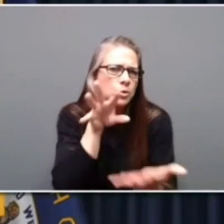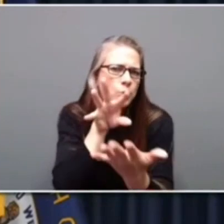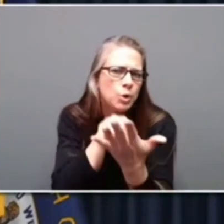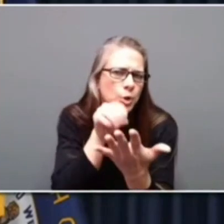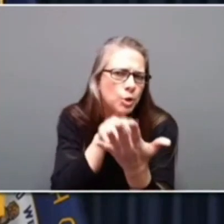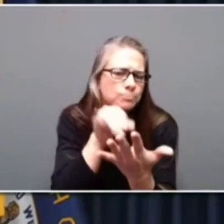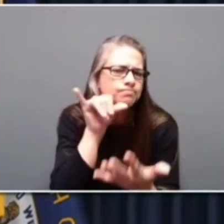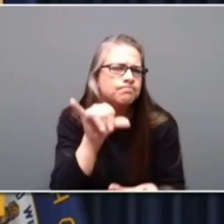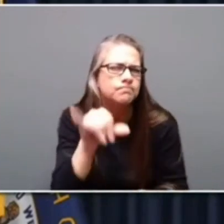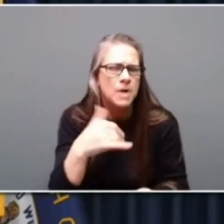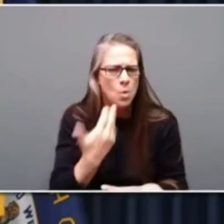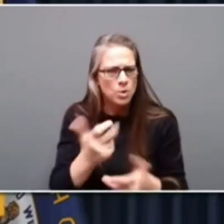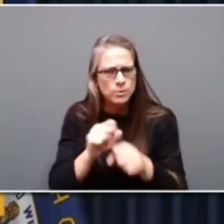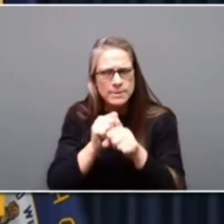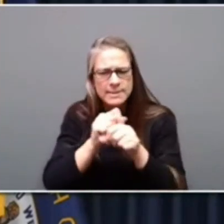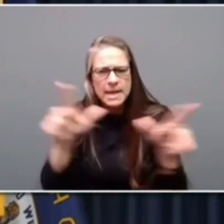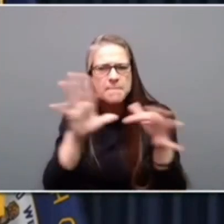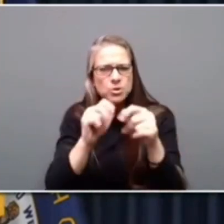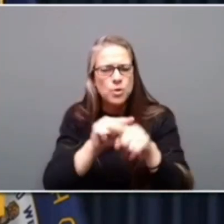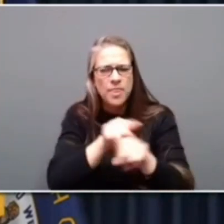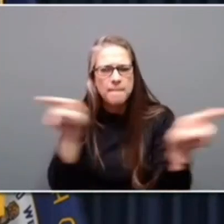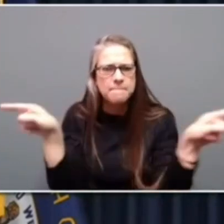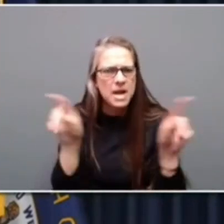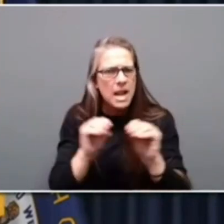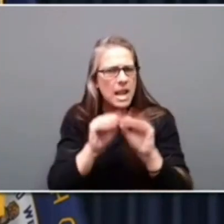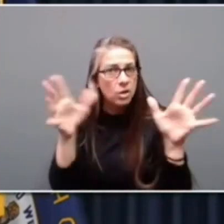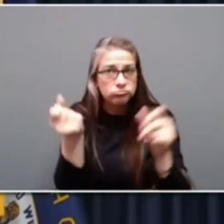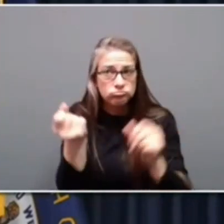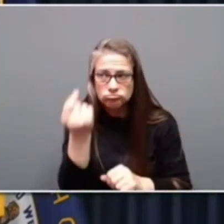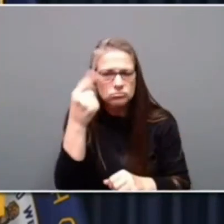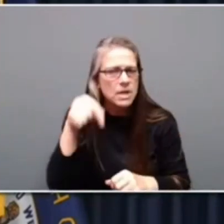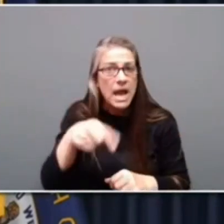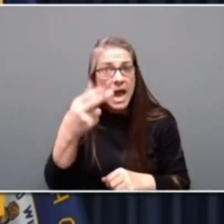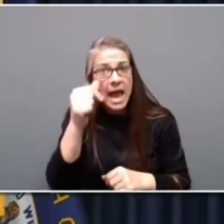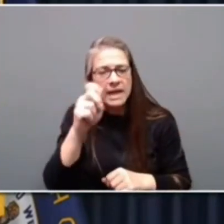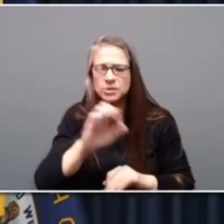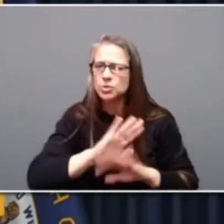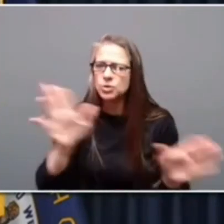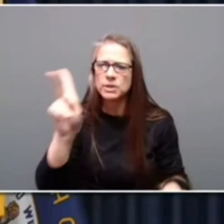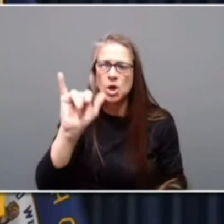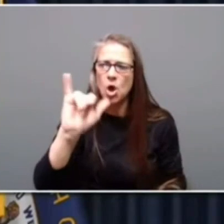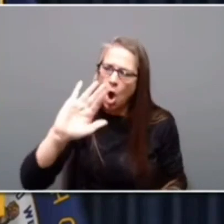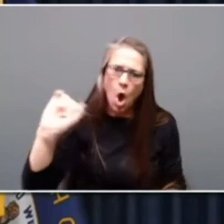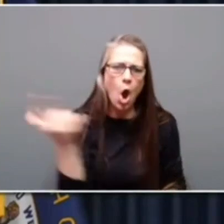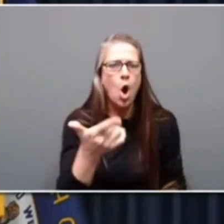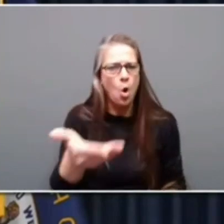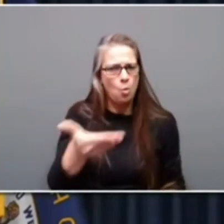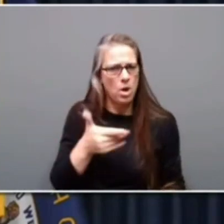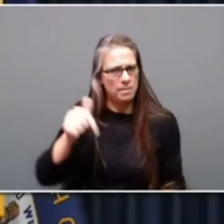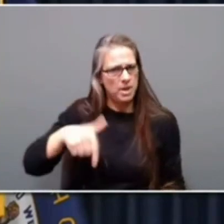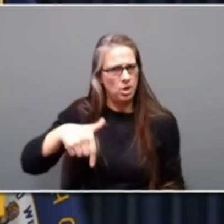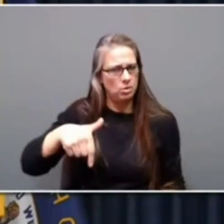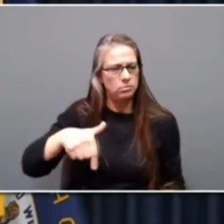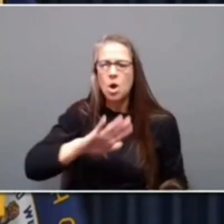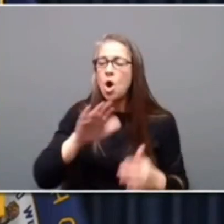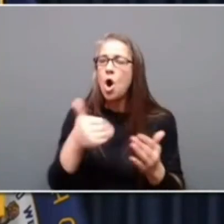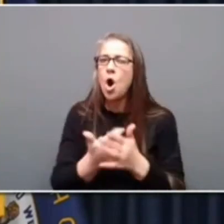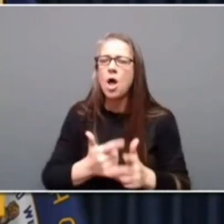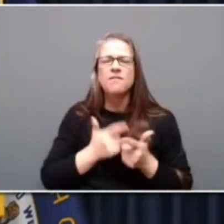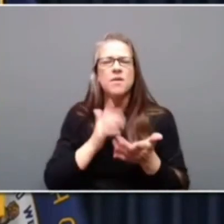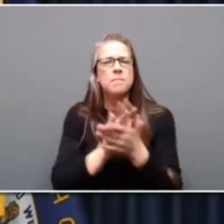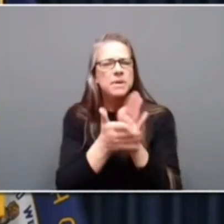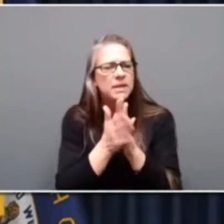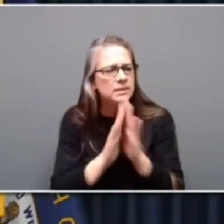message that hate has no place in Kentucky, that everyone is welcome here, that everyone should be able to live in peace and practice